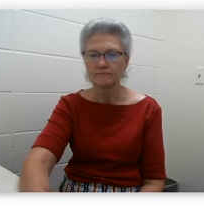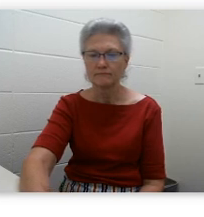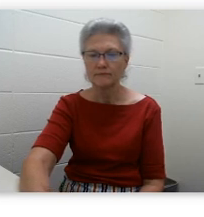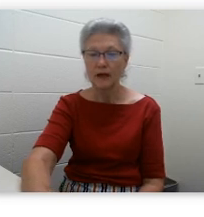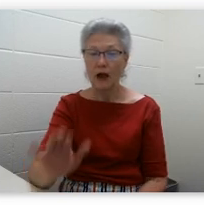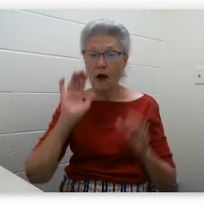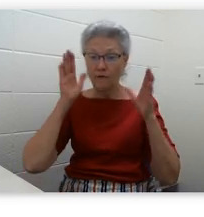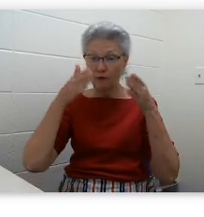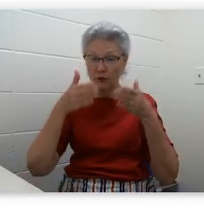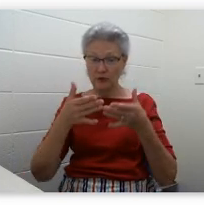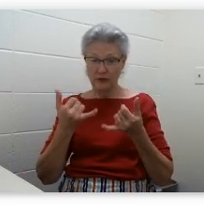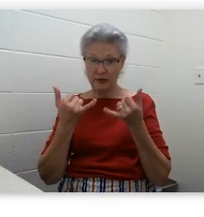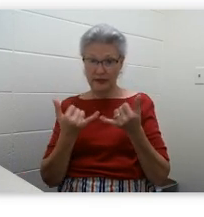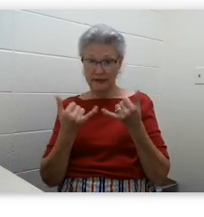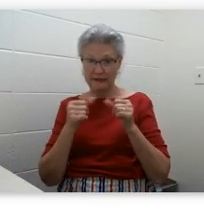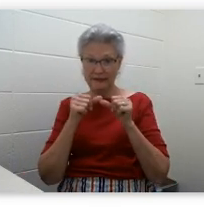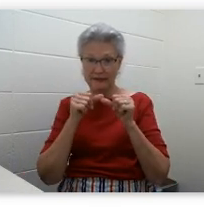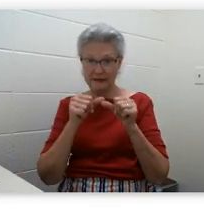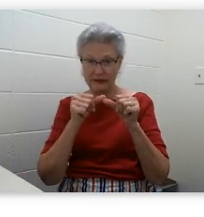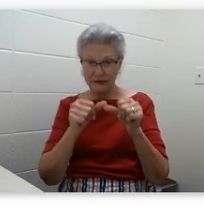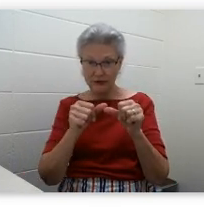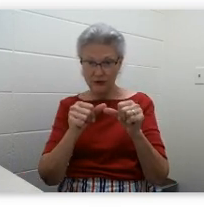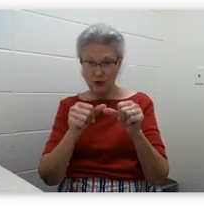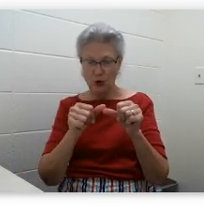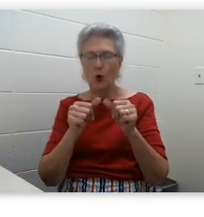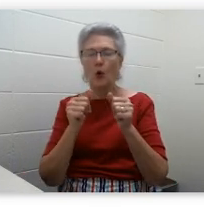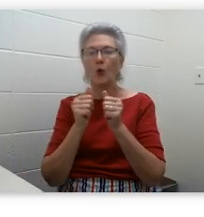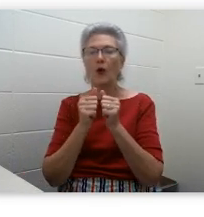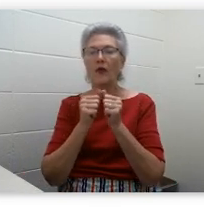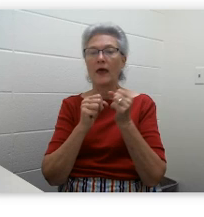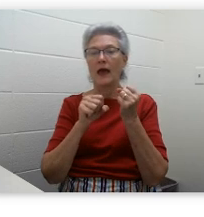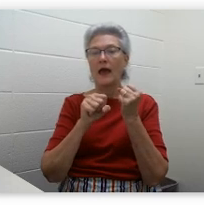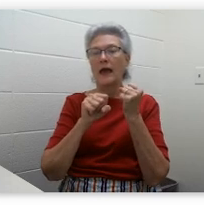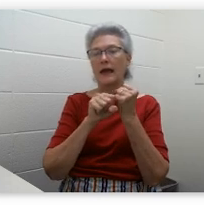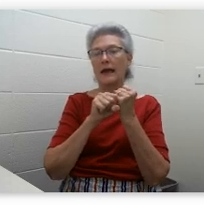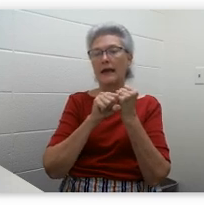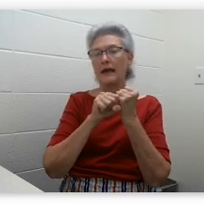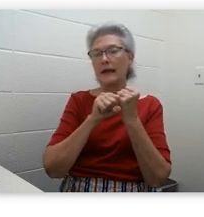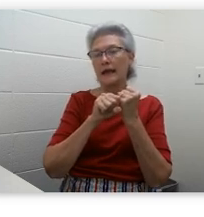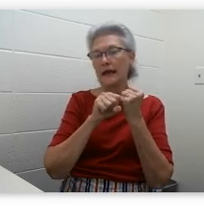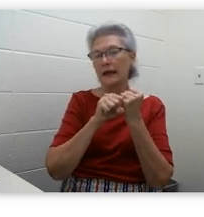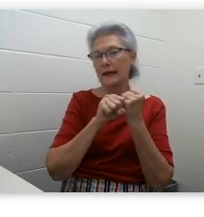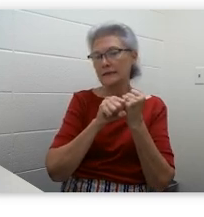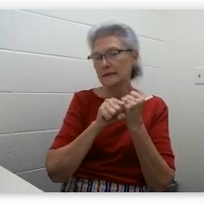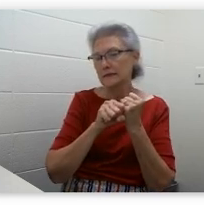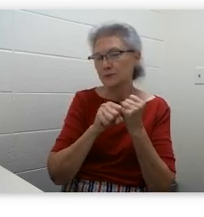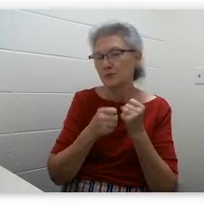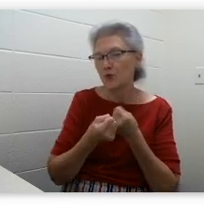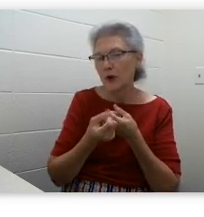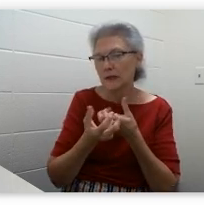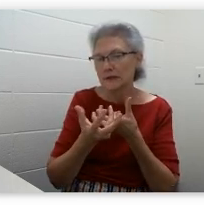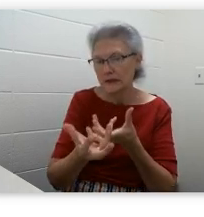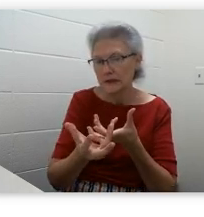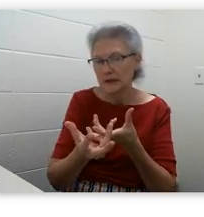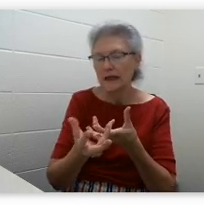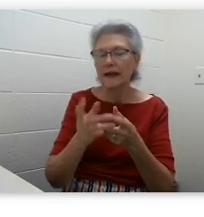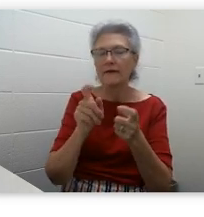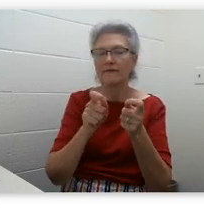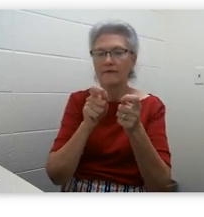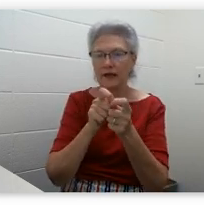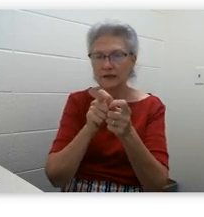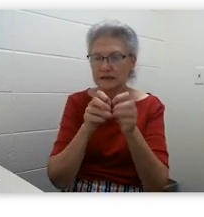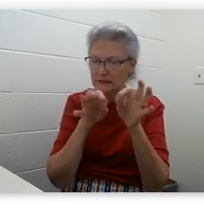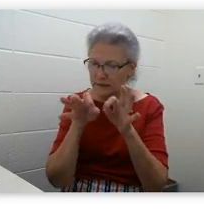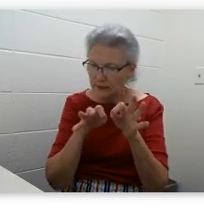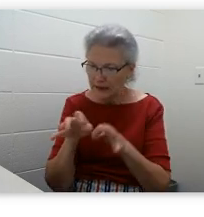Our focus for today is to continue with elaborated events and short sequence of events, and including details